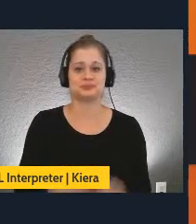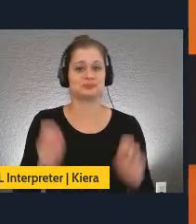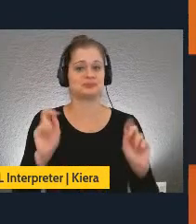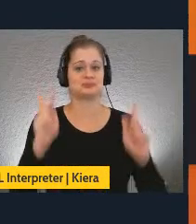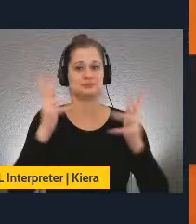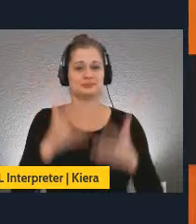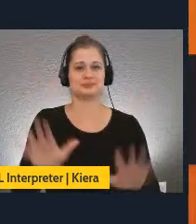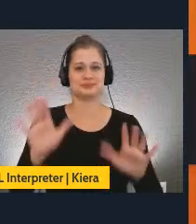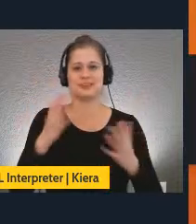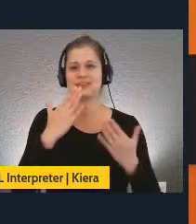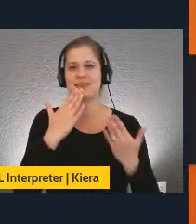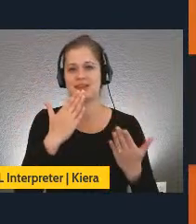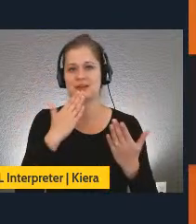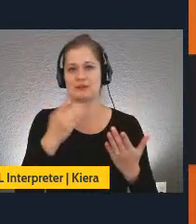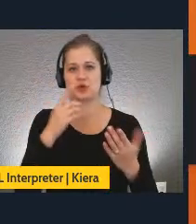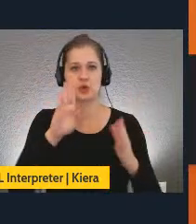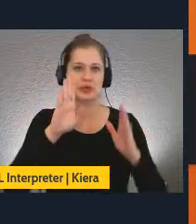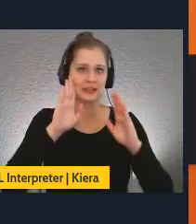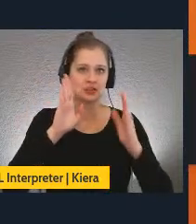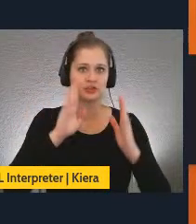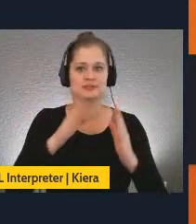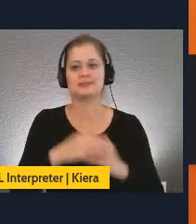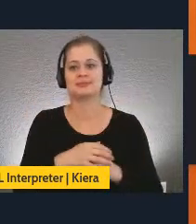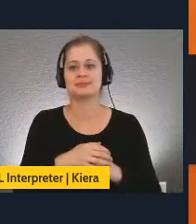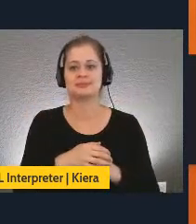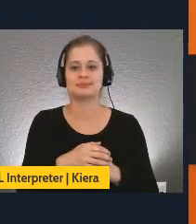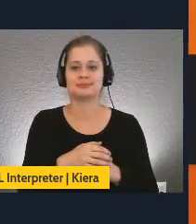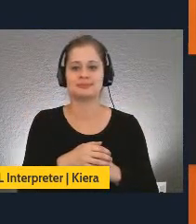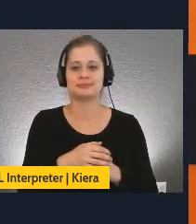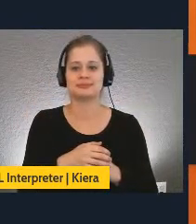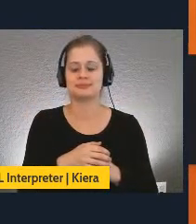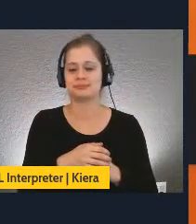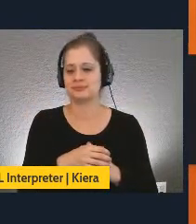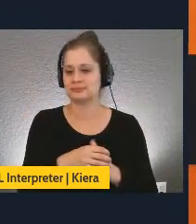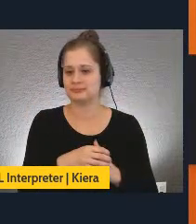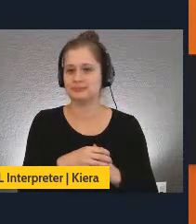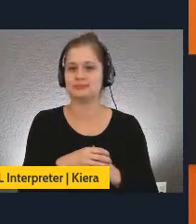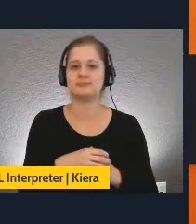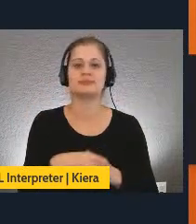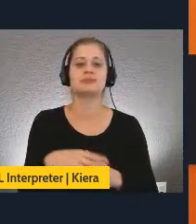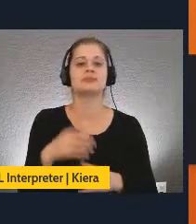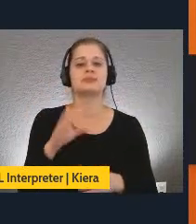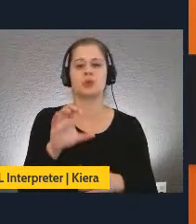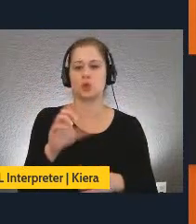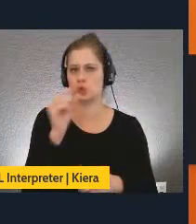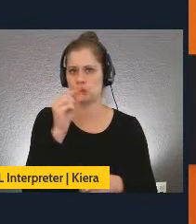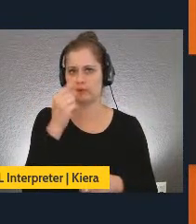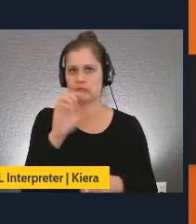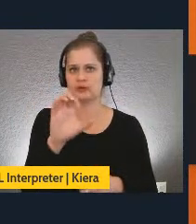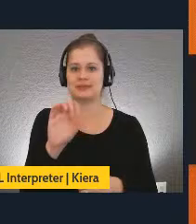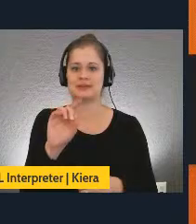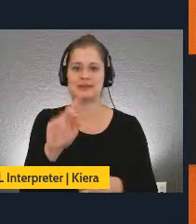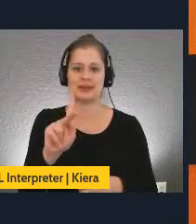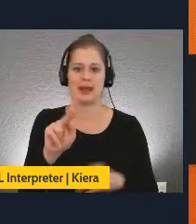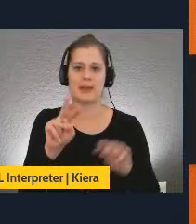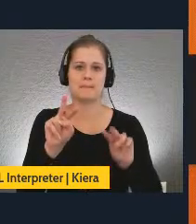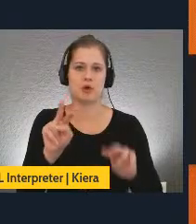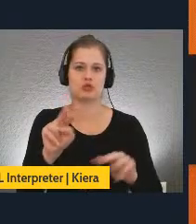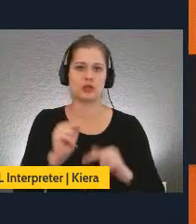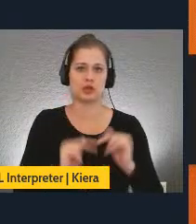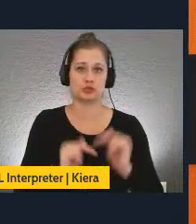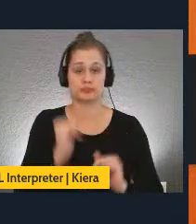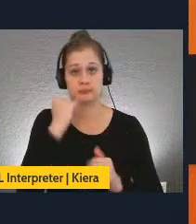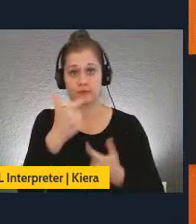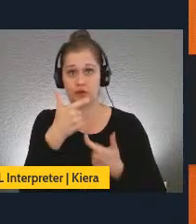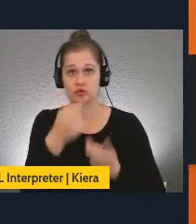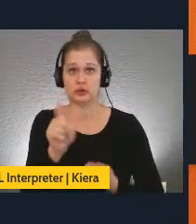it. Thank you very much for your attention. Google for CDK monitoring constructs if you are interested in the library. I hope you enjoyed and learned something